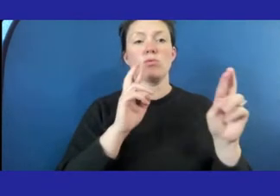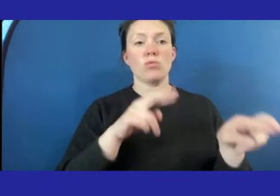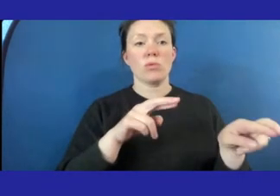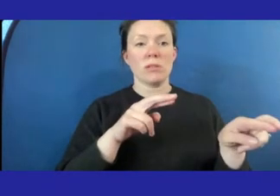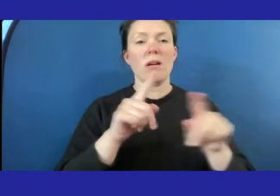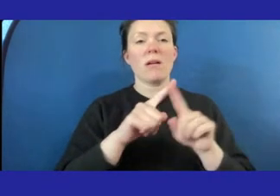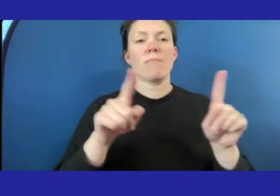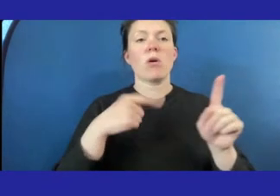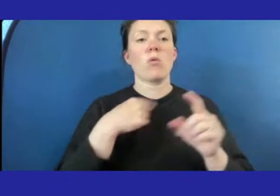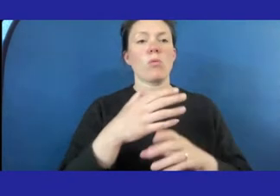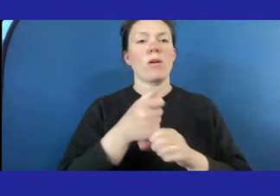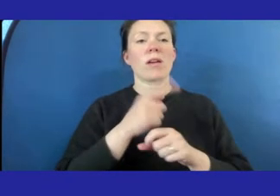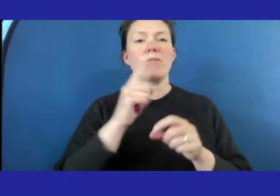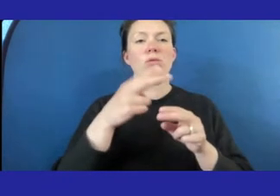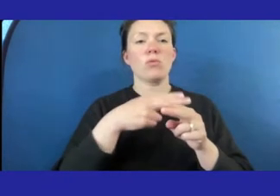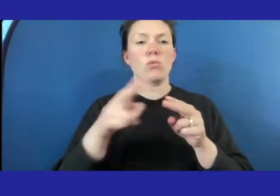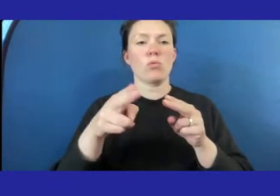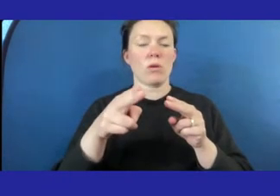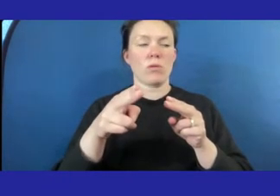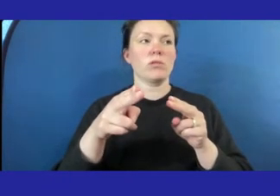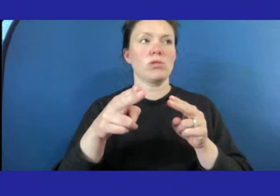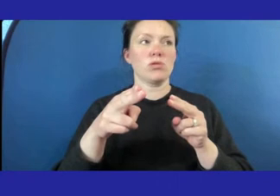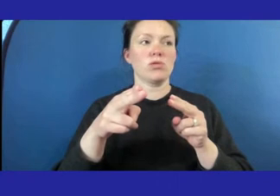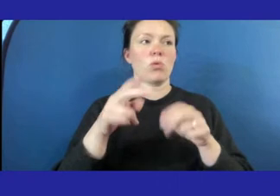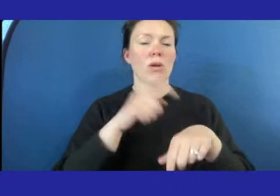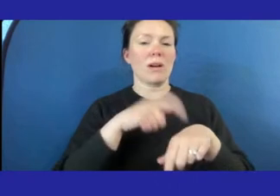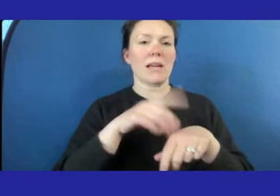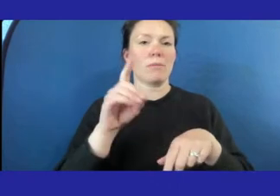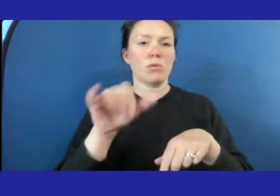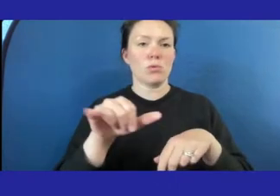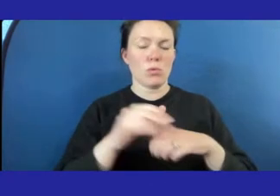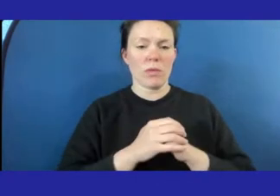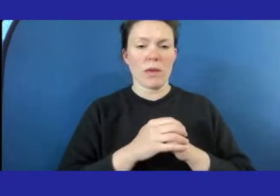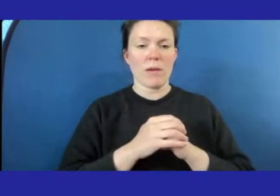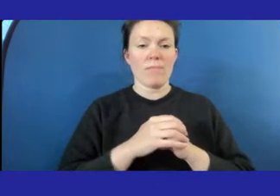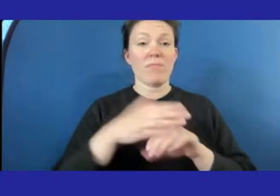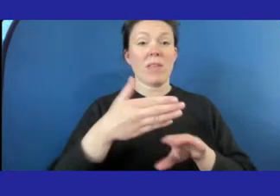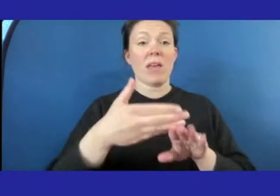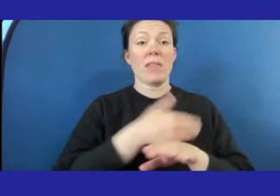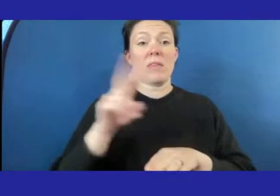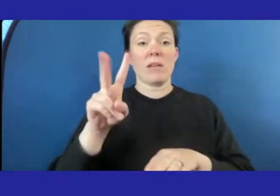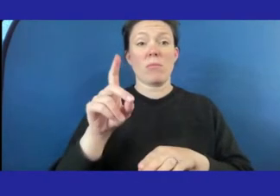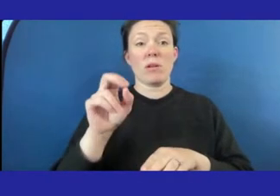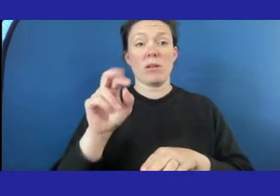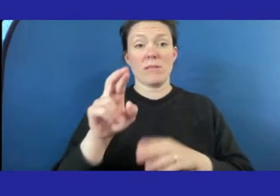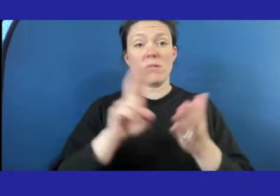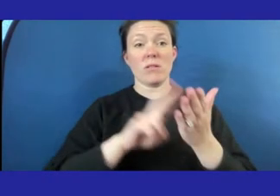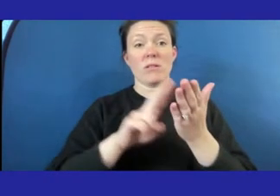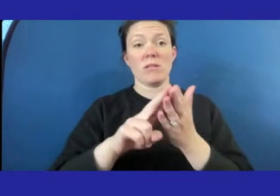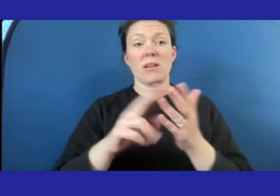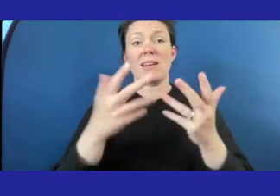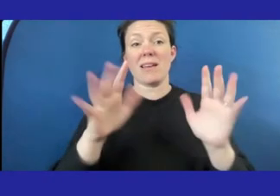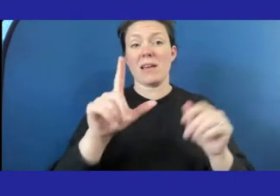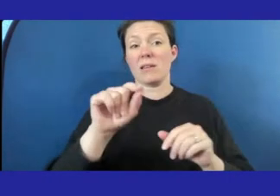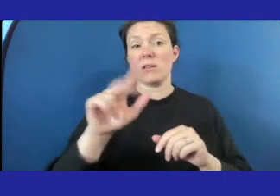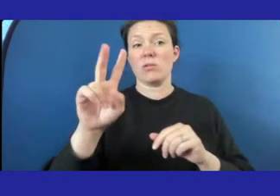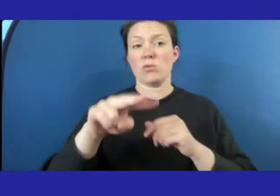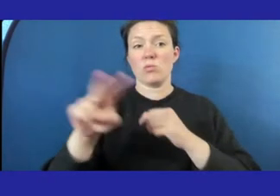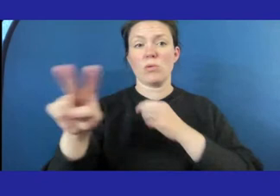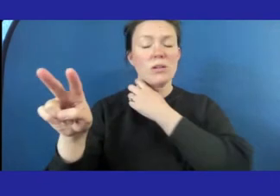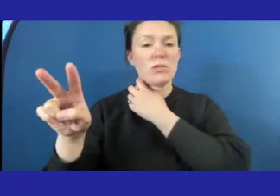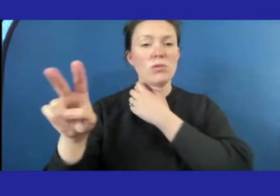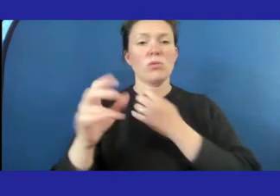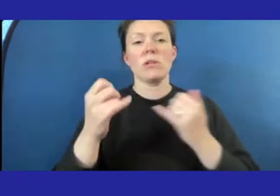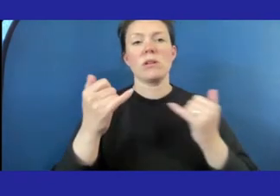However, we are given a very short to do so. The previous vendor contract ended in 2022,